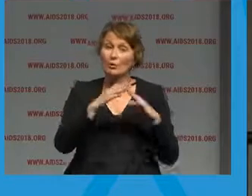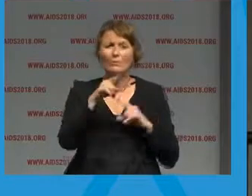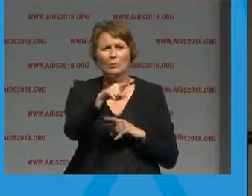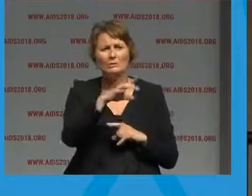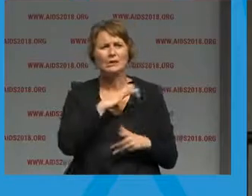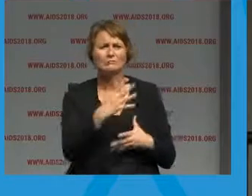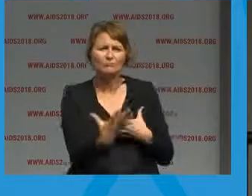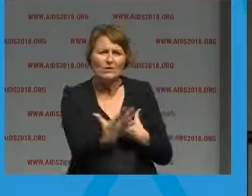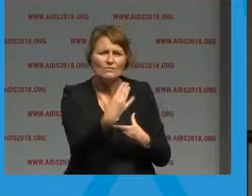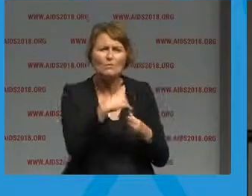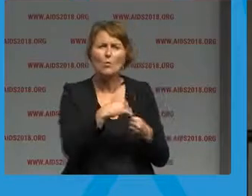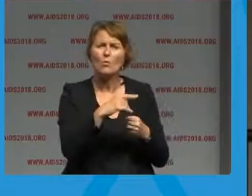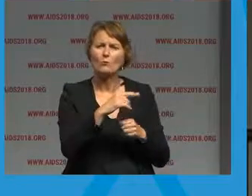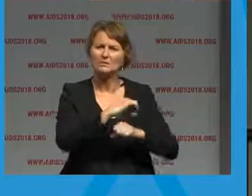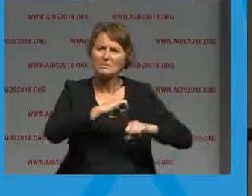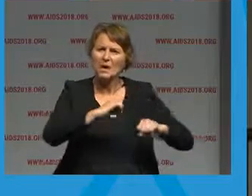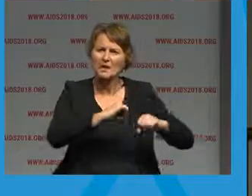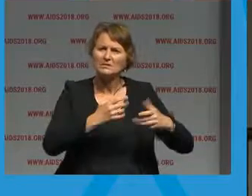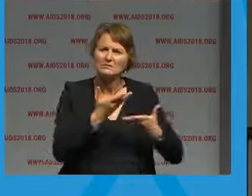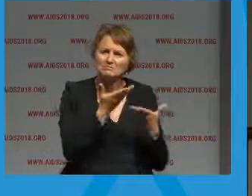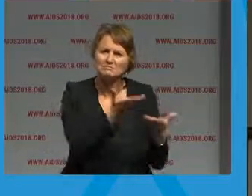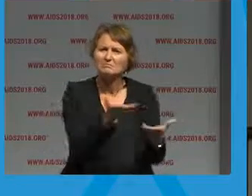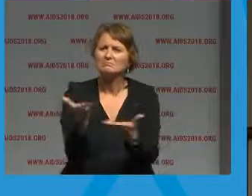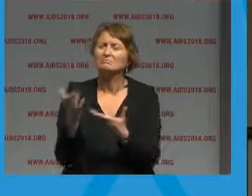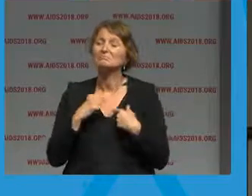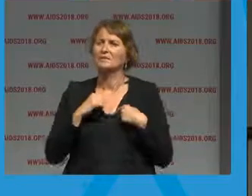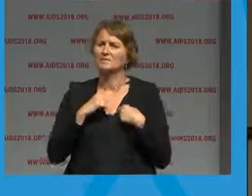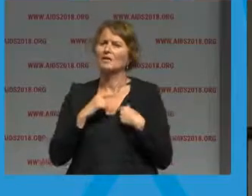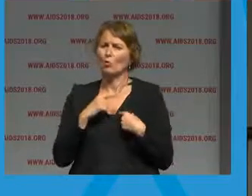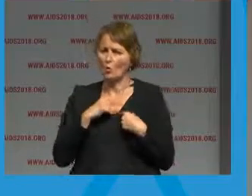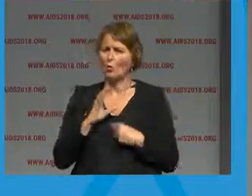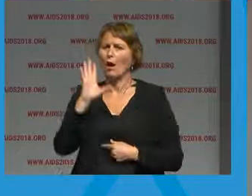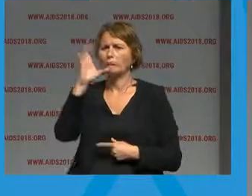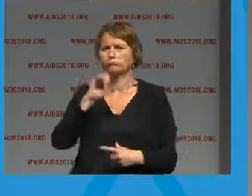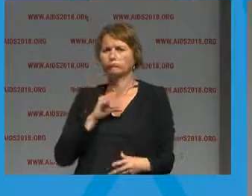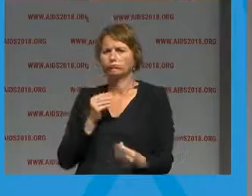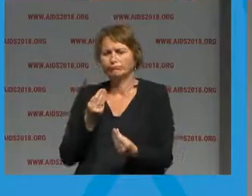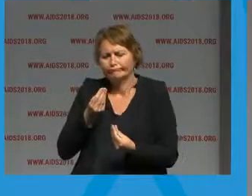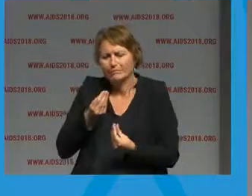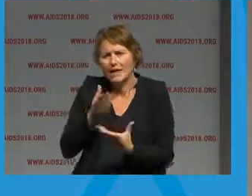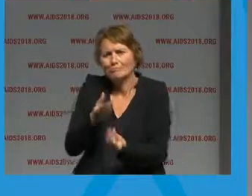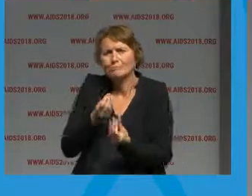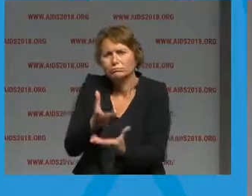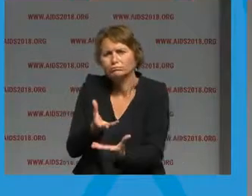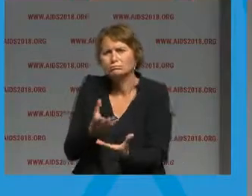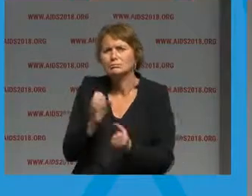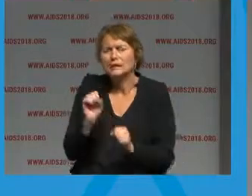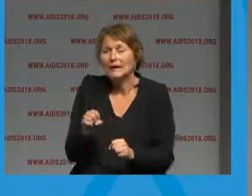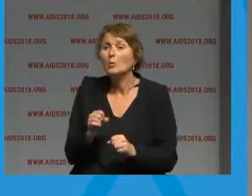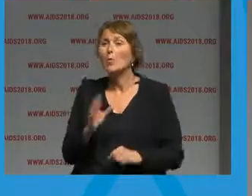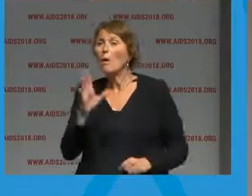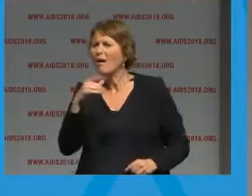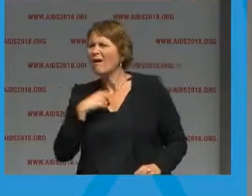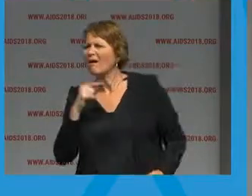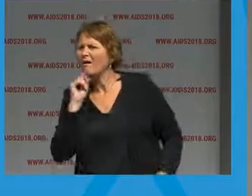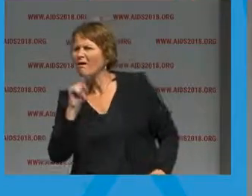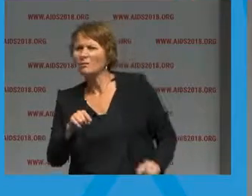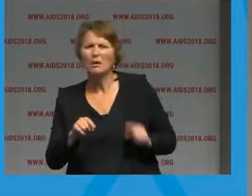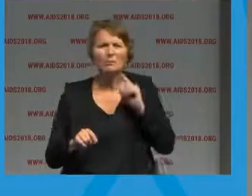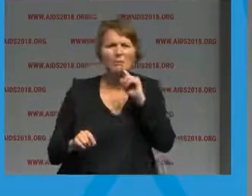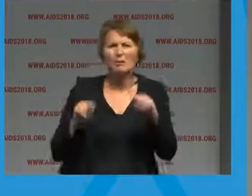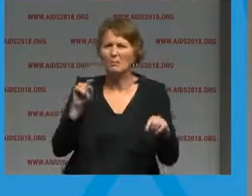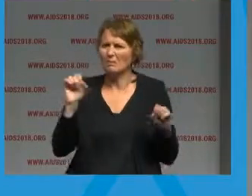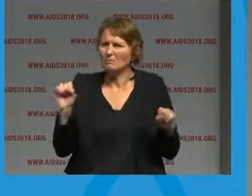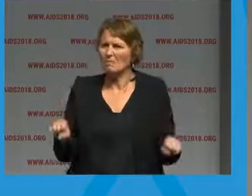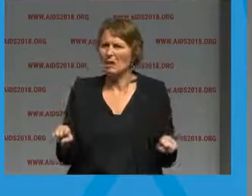be given an opportunity to input and to react, input